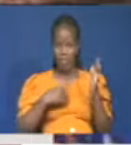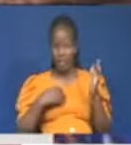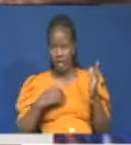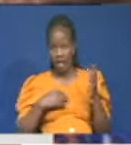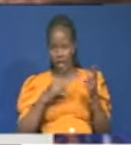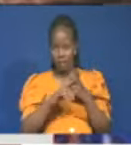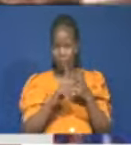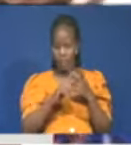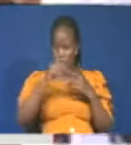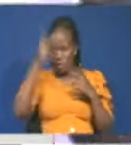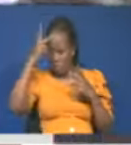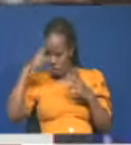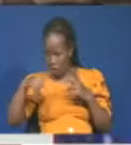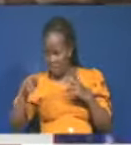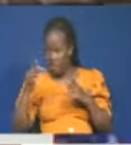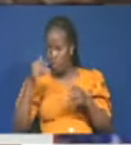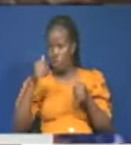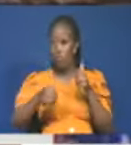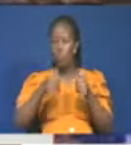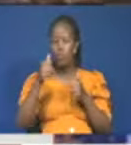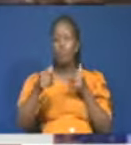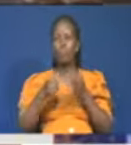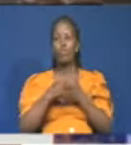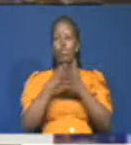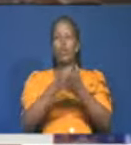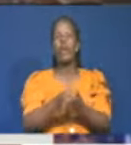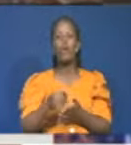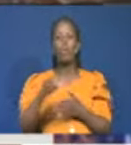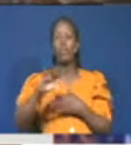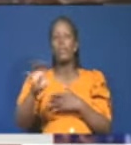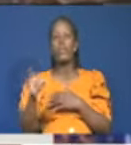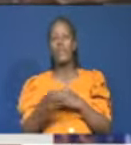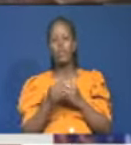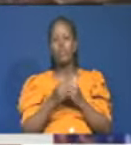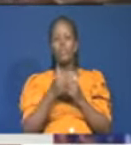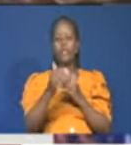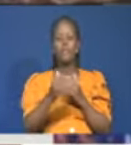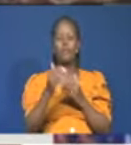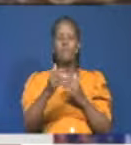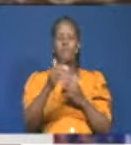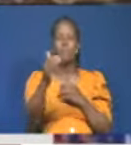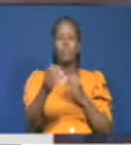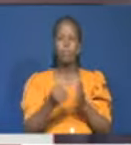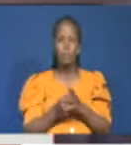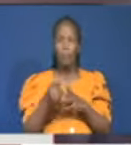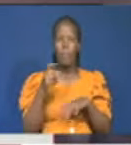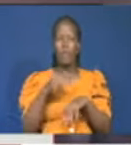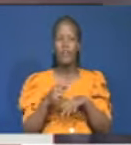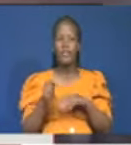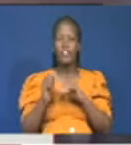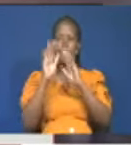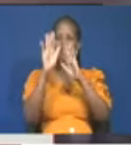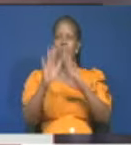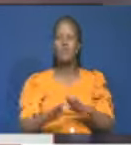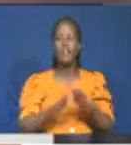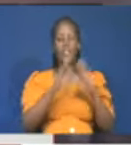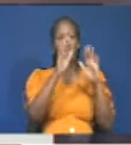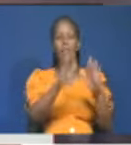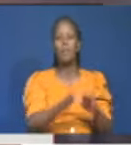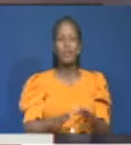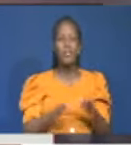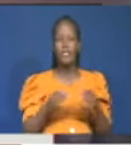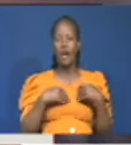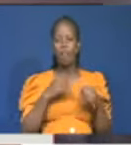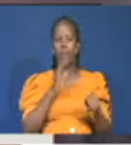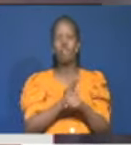county kwenda mbele. Wakati tulikuwa campaign, kuna vitu mingi ambao watu walitueleza inafaa kufanyika. Kama